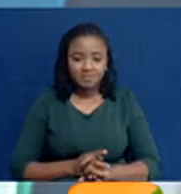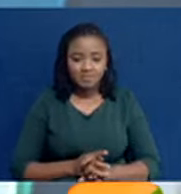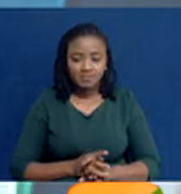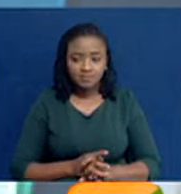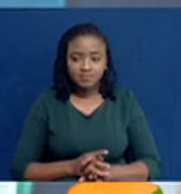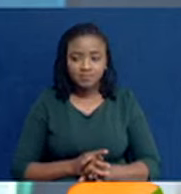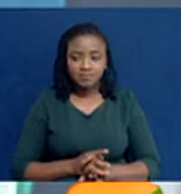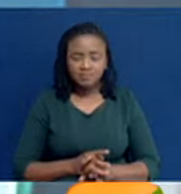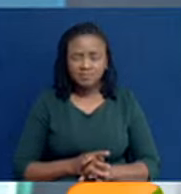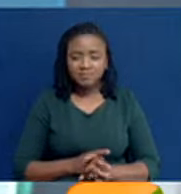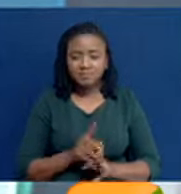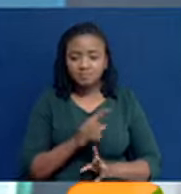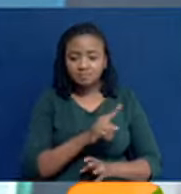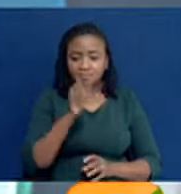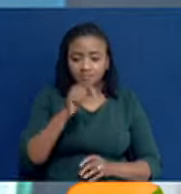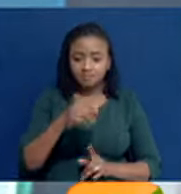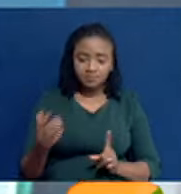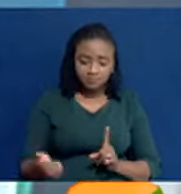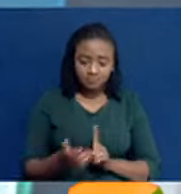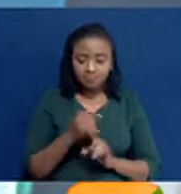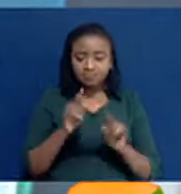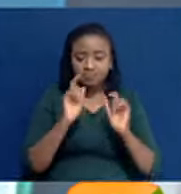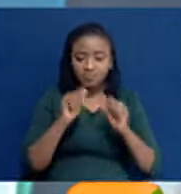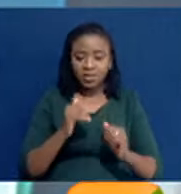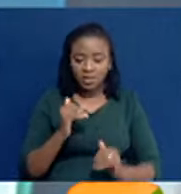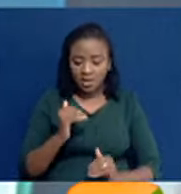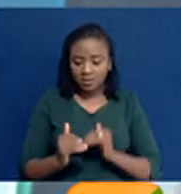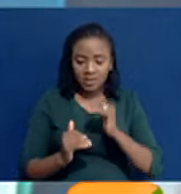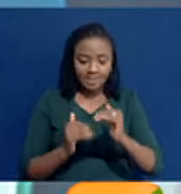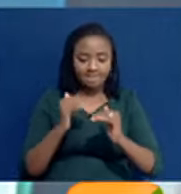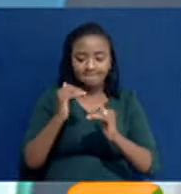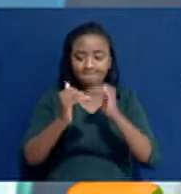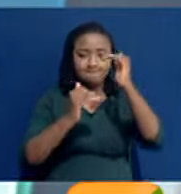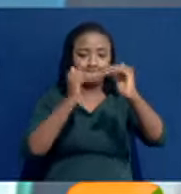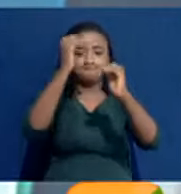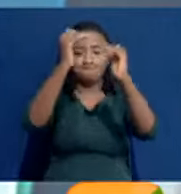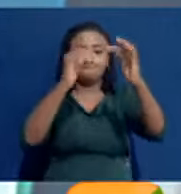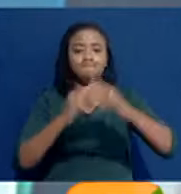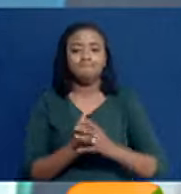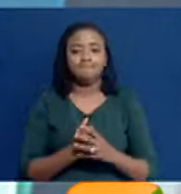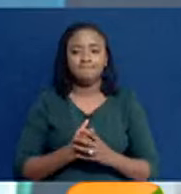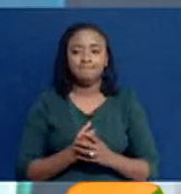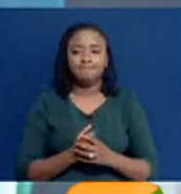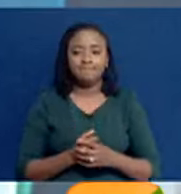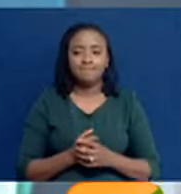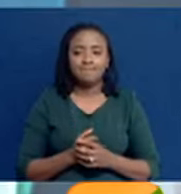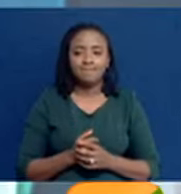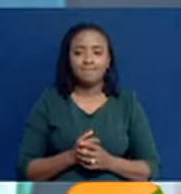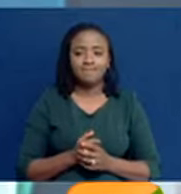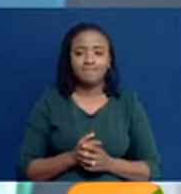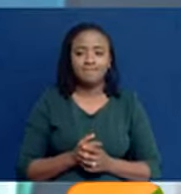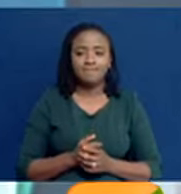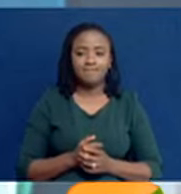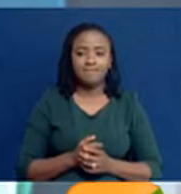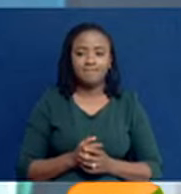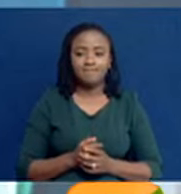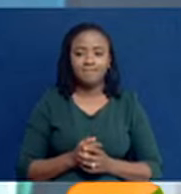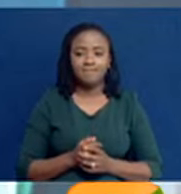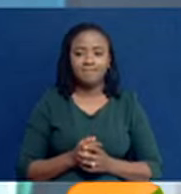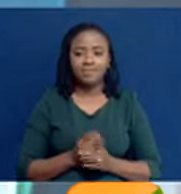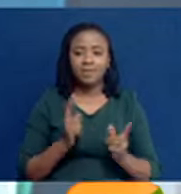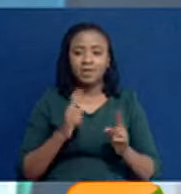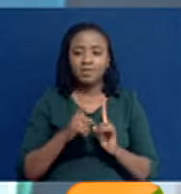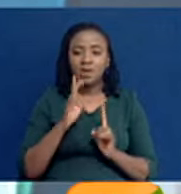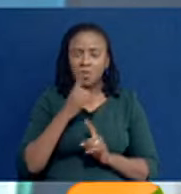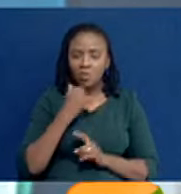get where they get, and higher than even we have gotten. But poor the other women to come